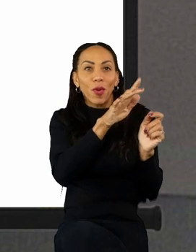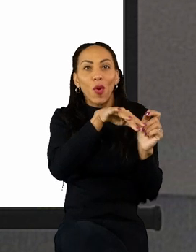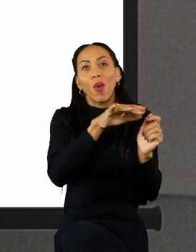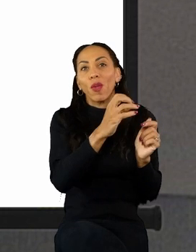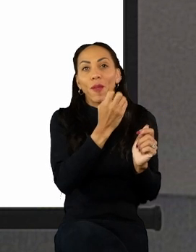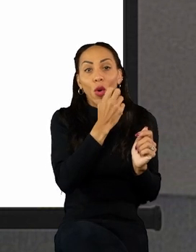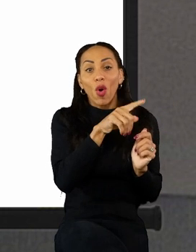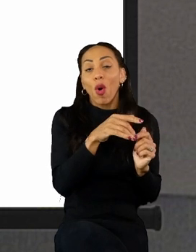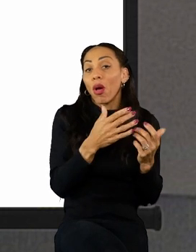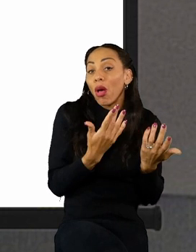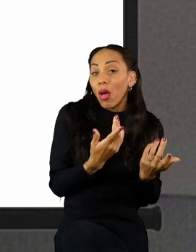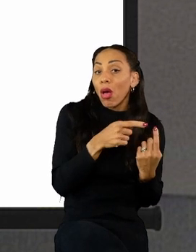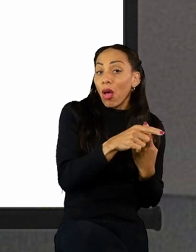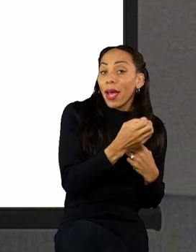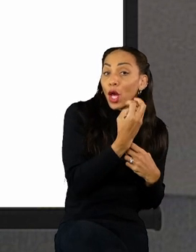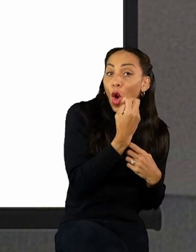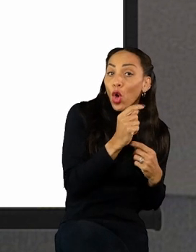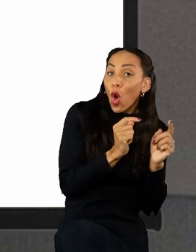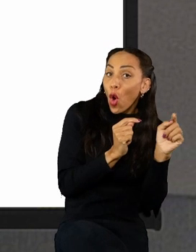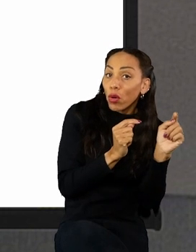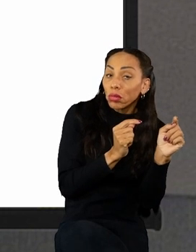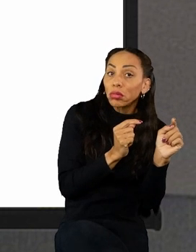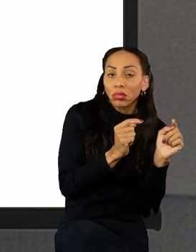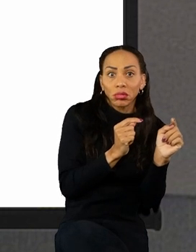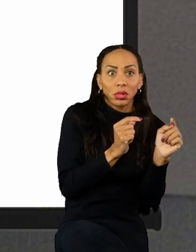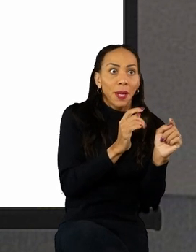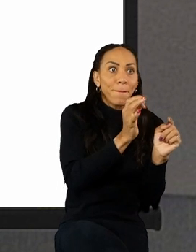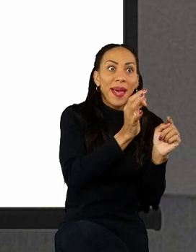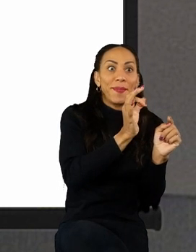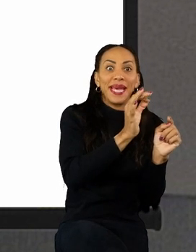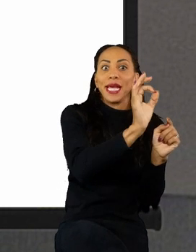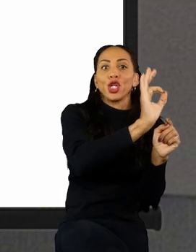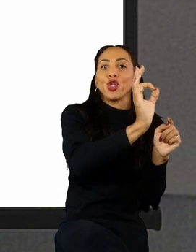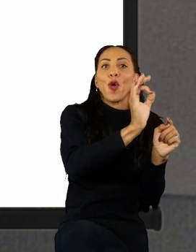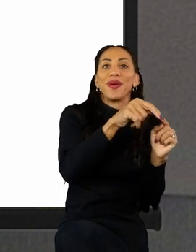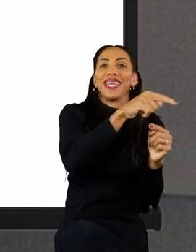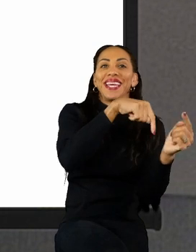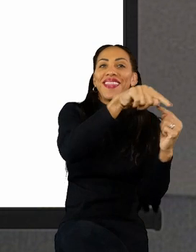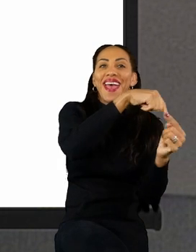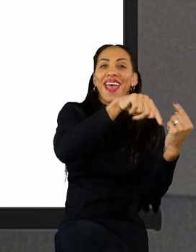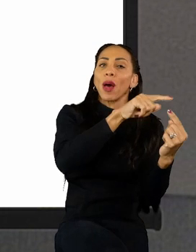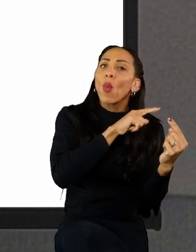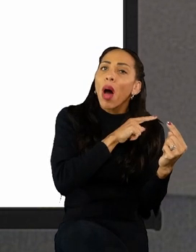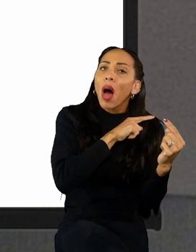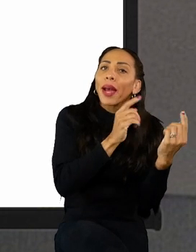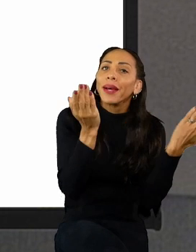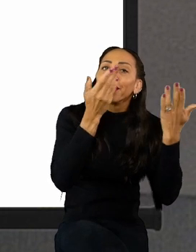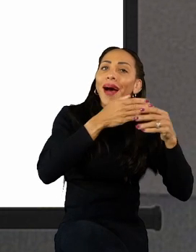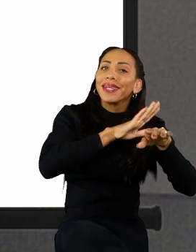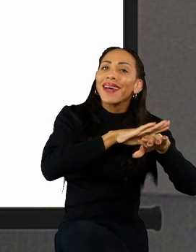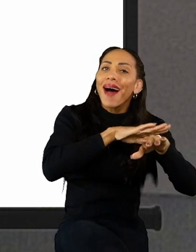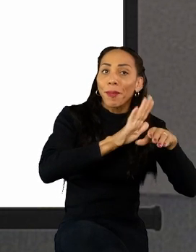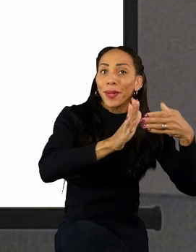in. And of course, the Hong Kong element, there'll be periods of time when they'll be nobody there as well, because it will be closed. It will be